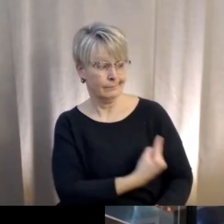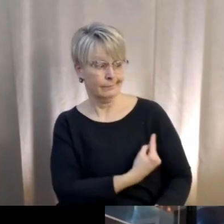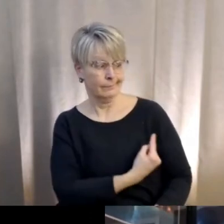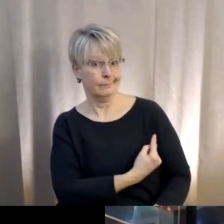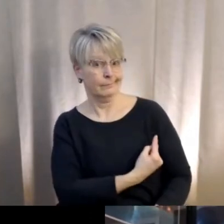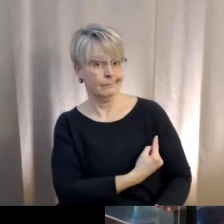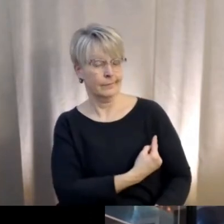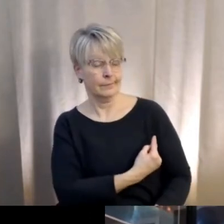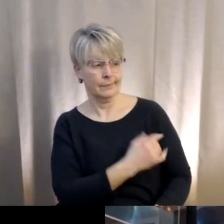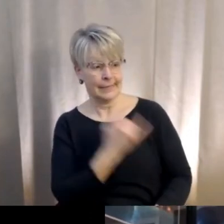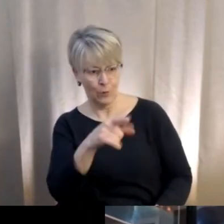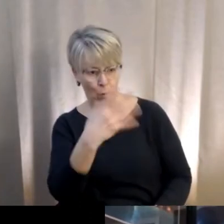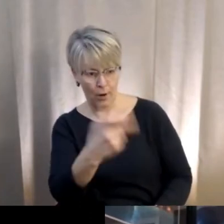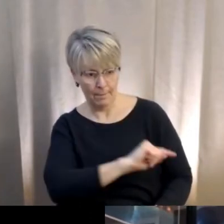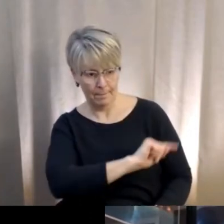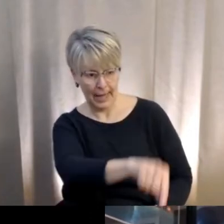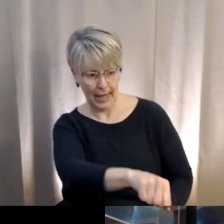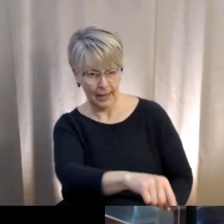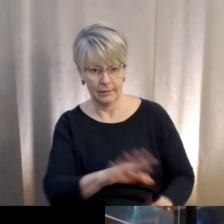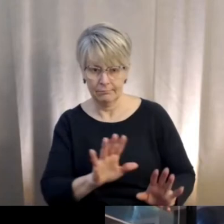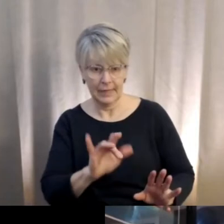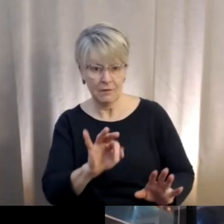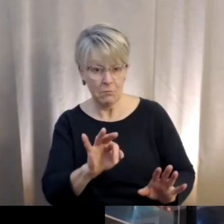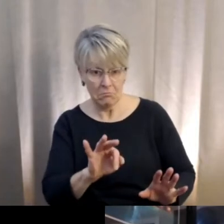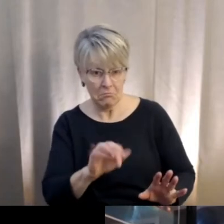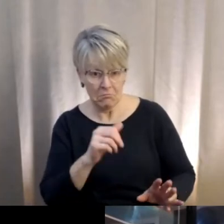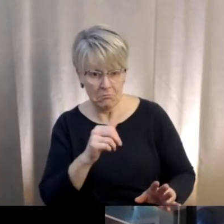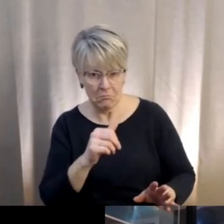event that you wanted to replace her, if you don't, it's totally fine.